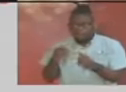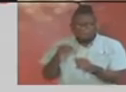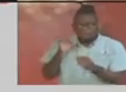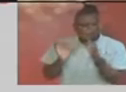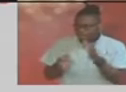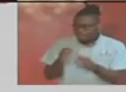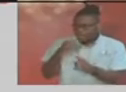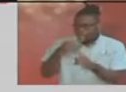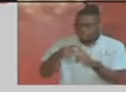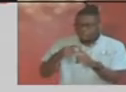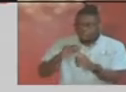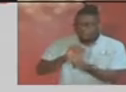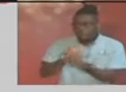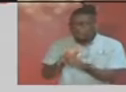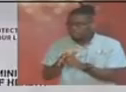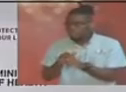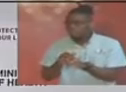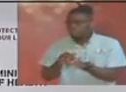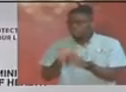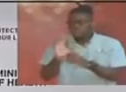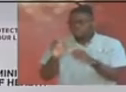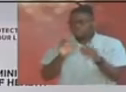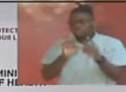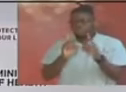long as we possibly can.